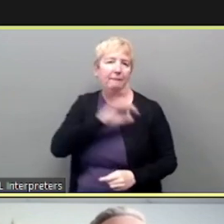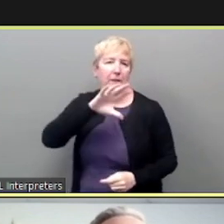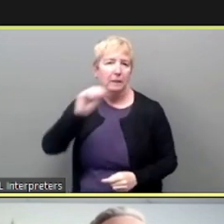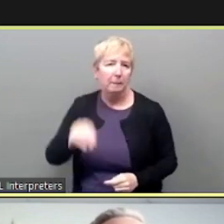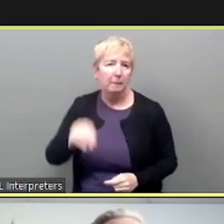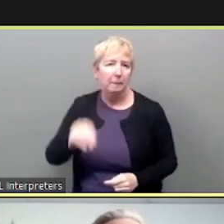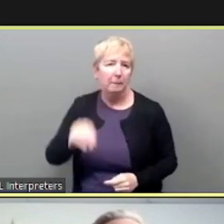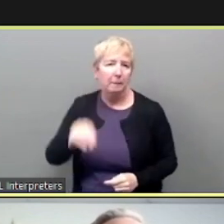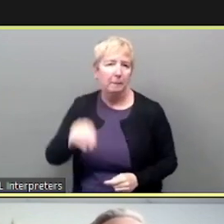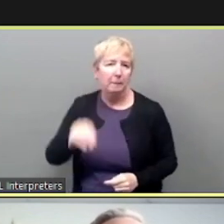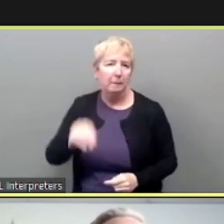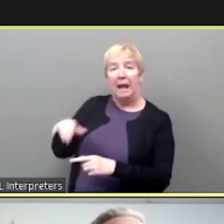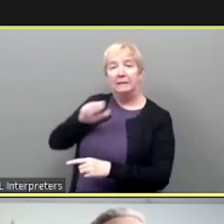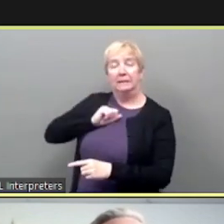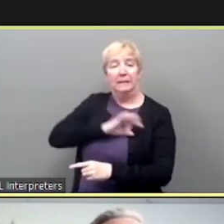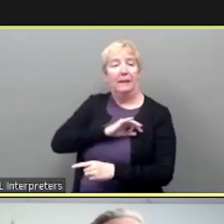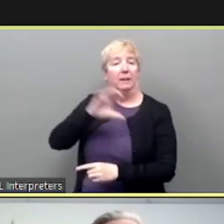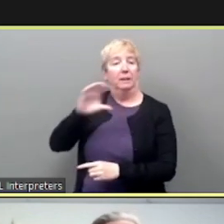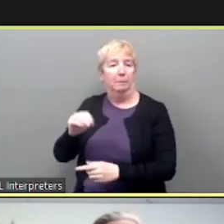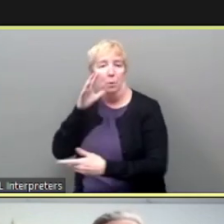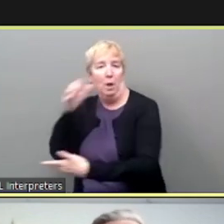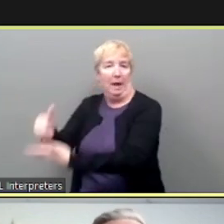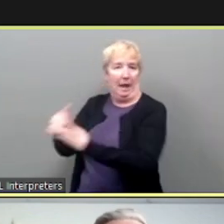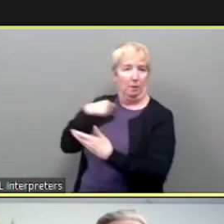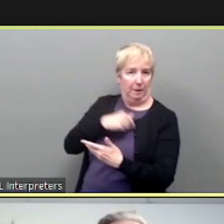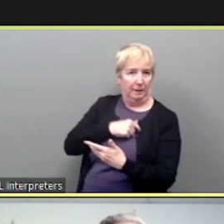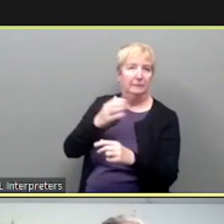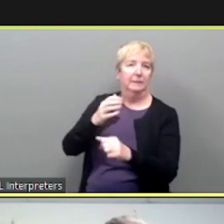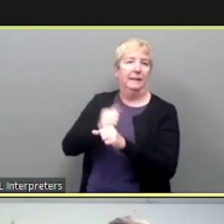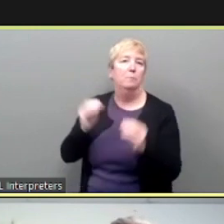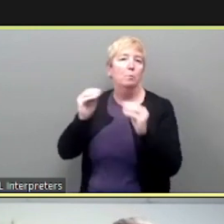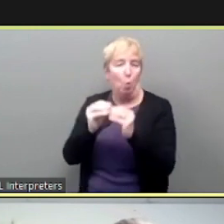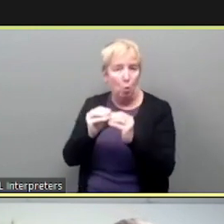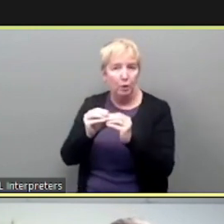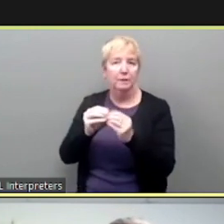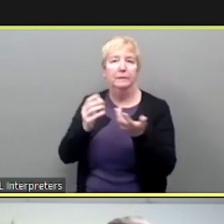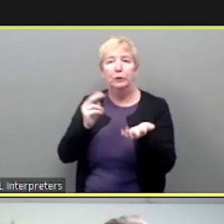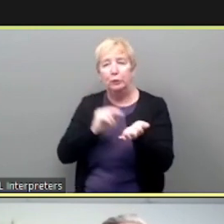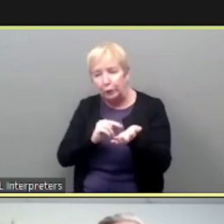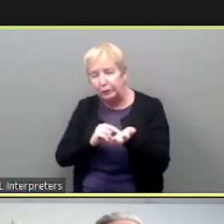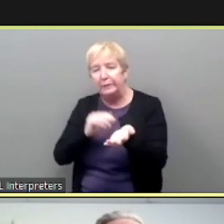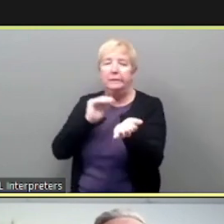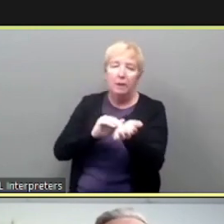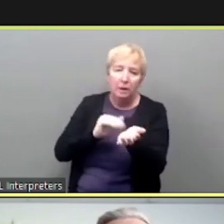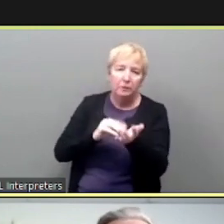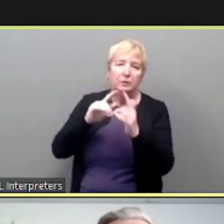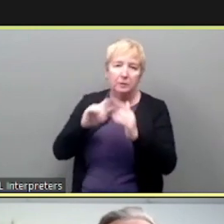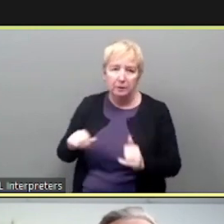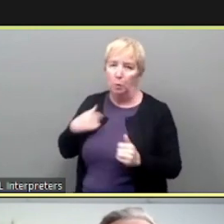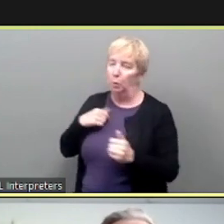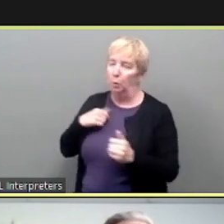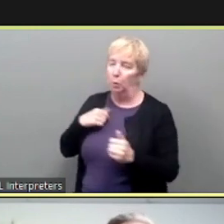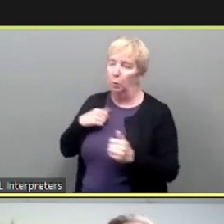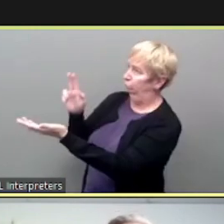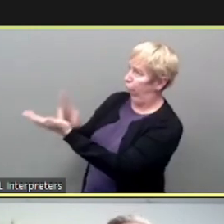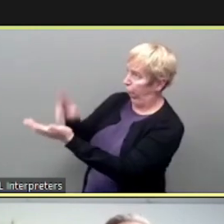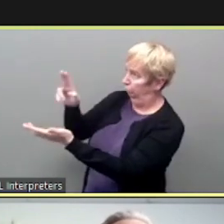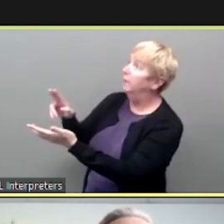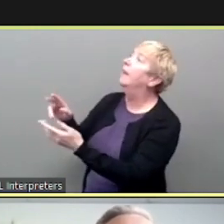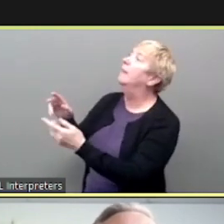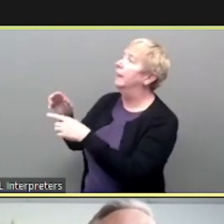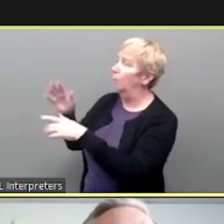that we've ordered up, and folks are on their way or already here